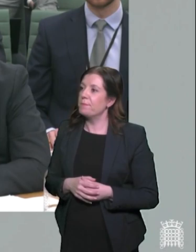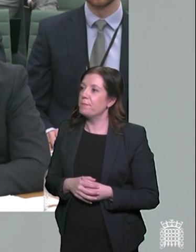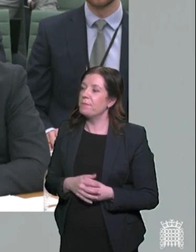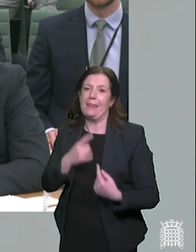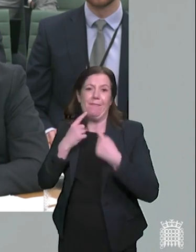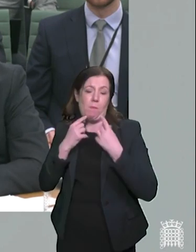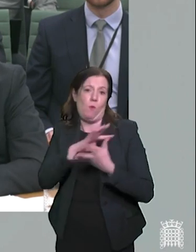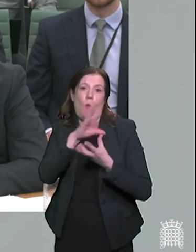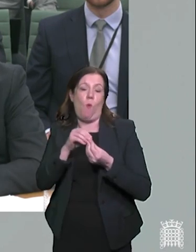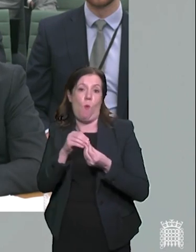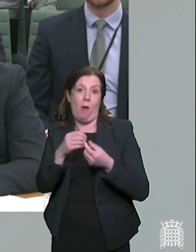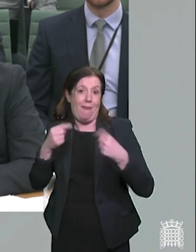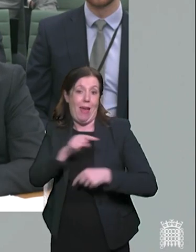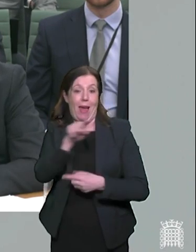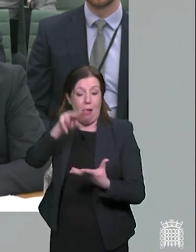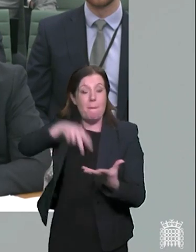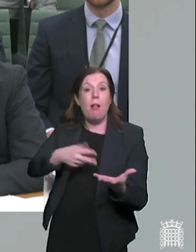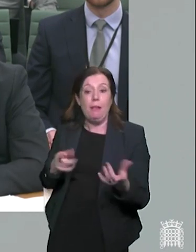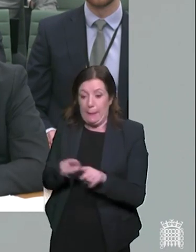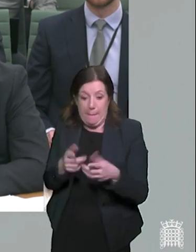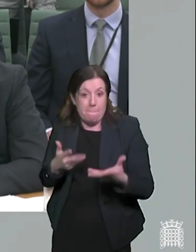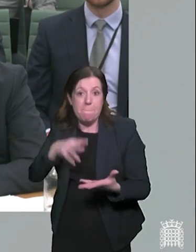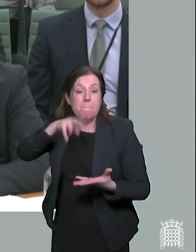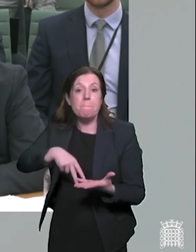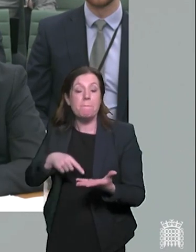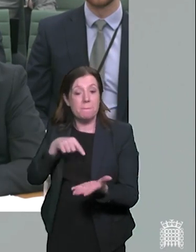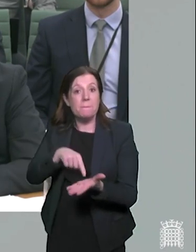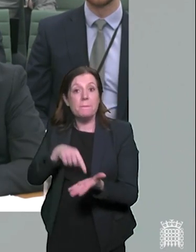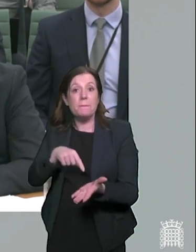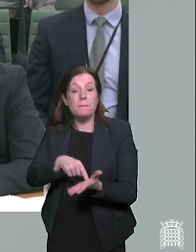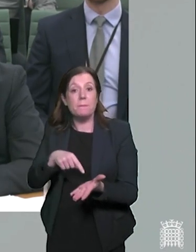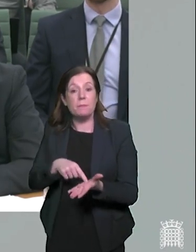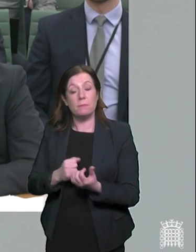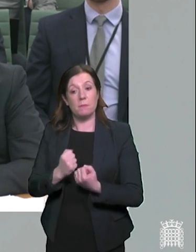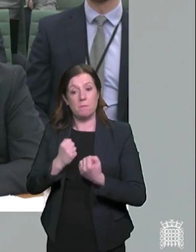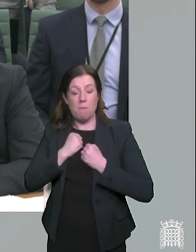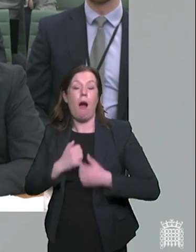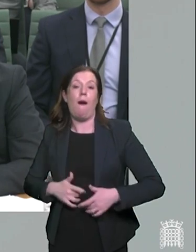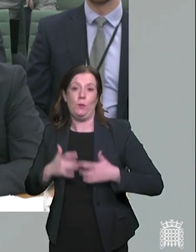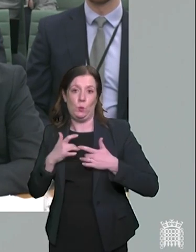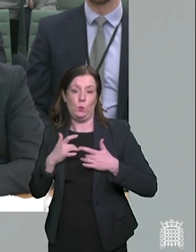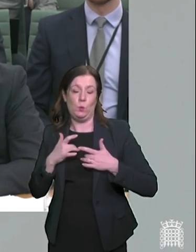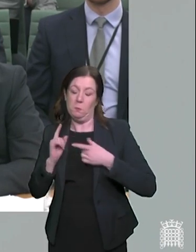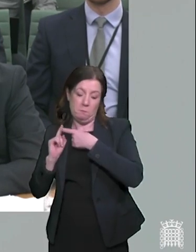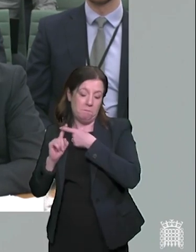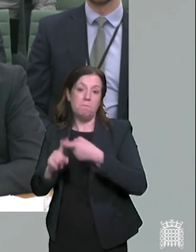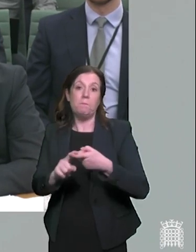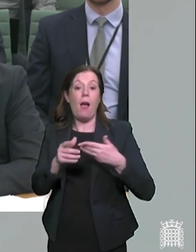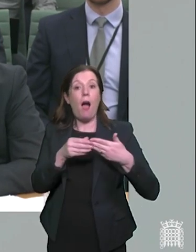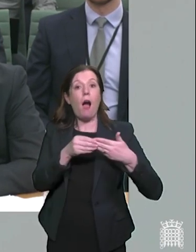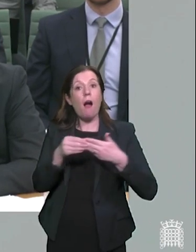material that we've looked at today. My view remains that the